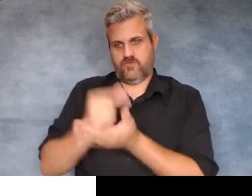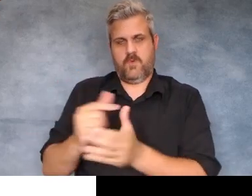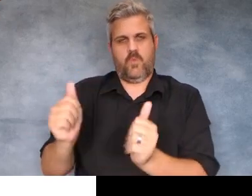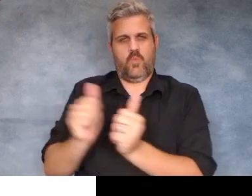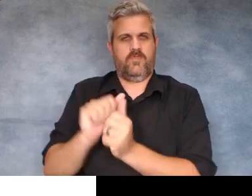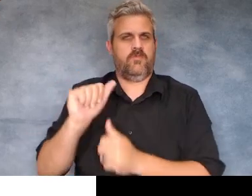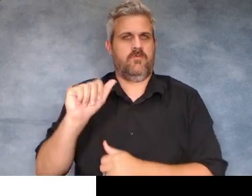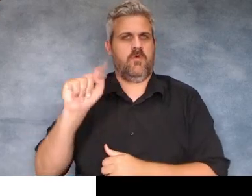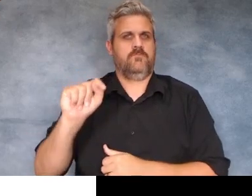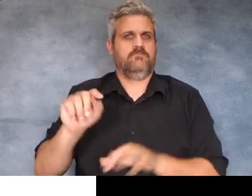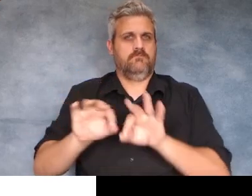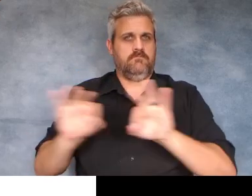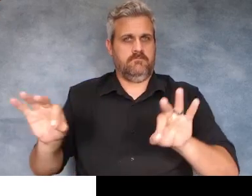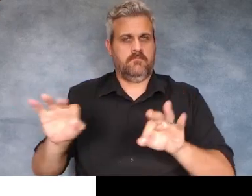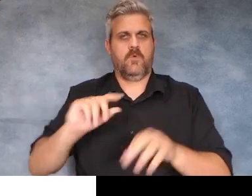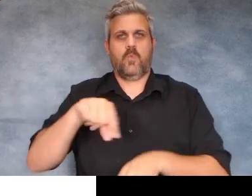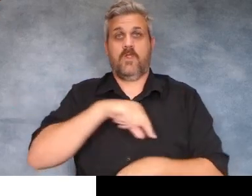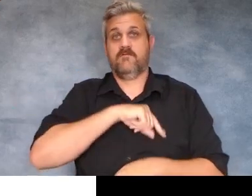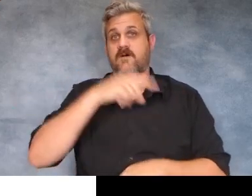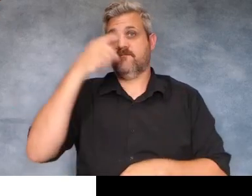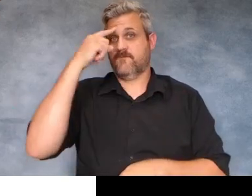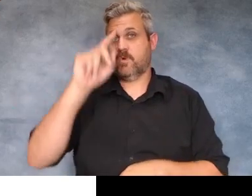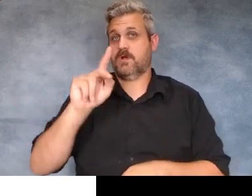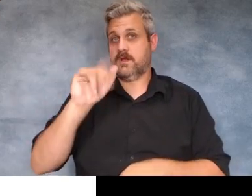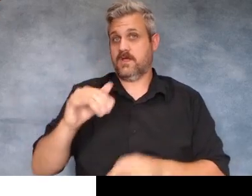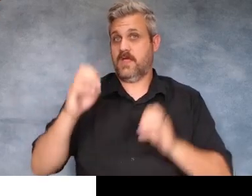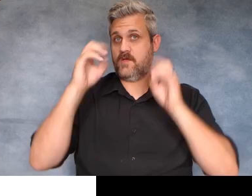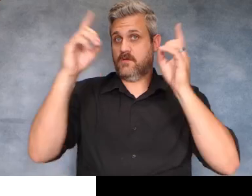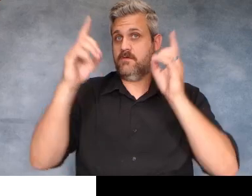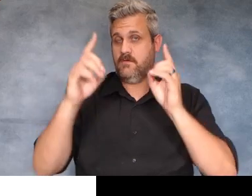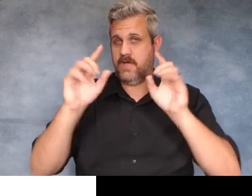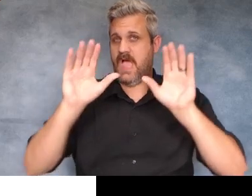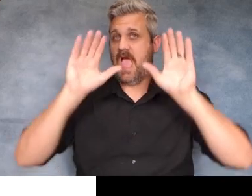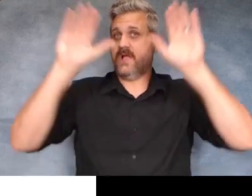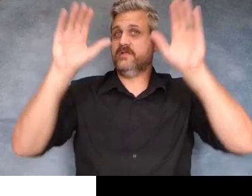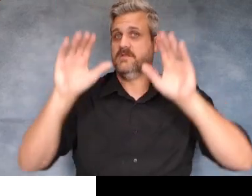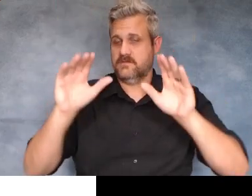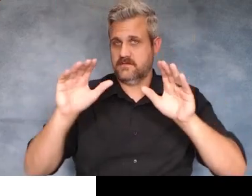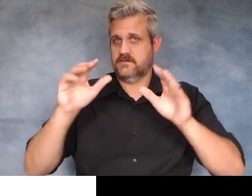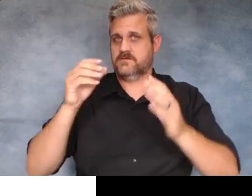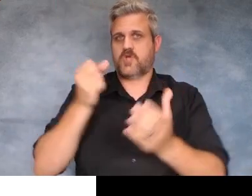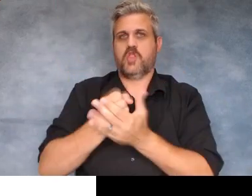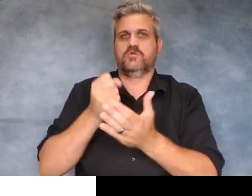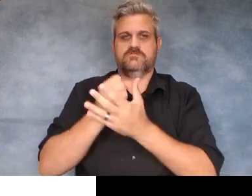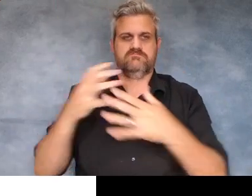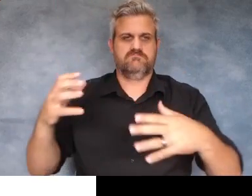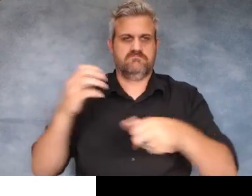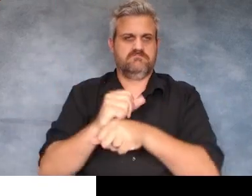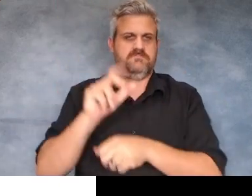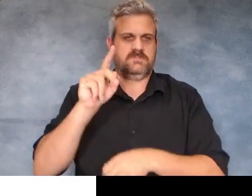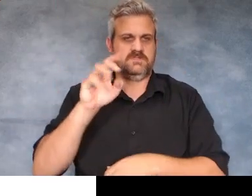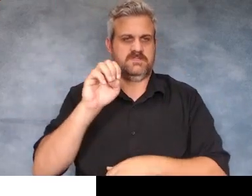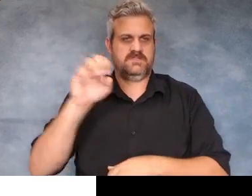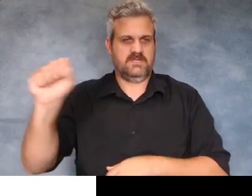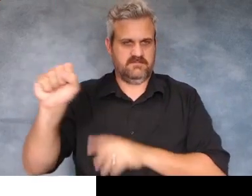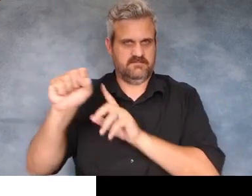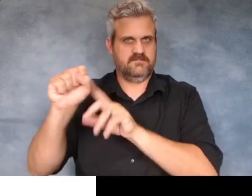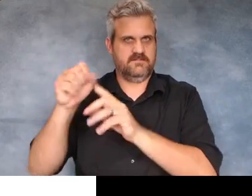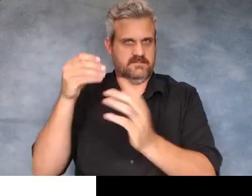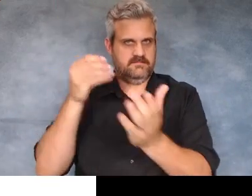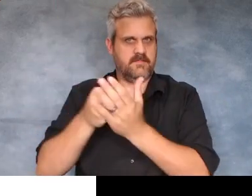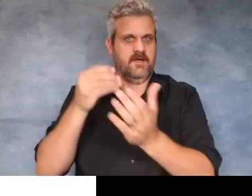qualify for Kentucky Educational Excellence Scholarship, or KEYS money, for the college if enrolled in